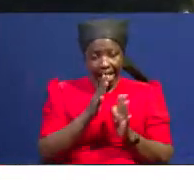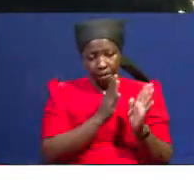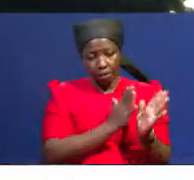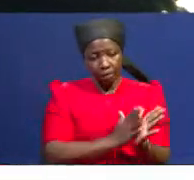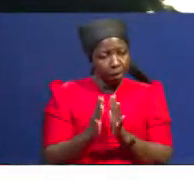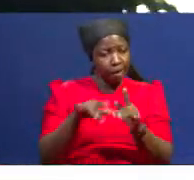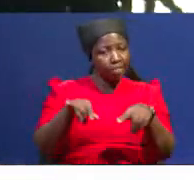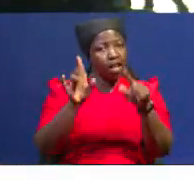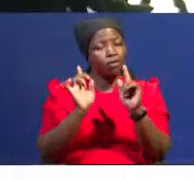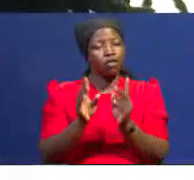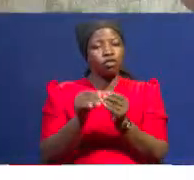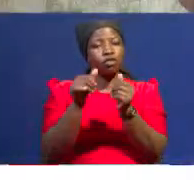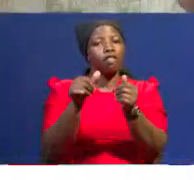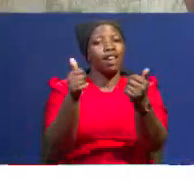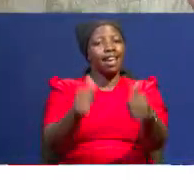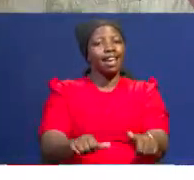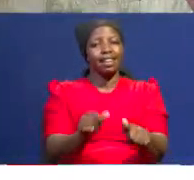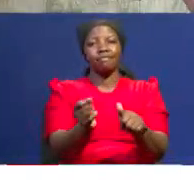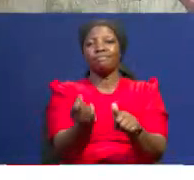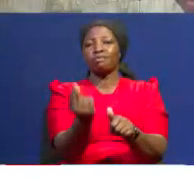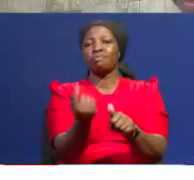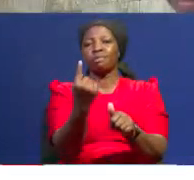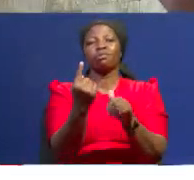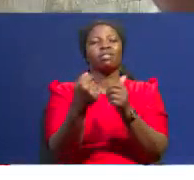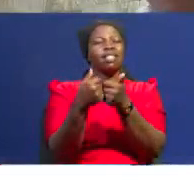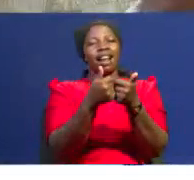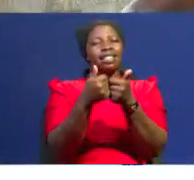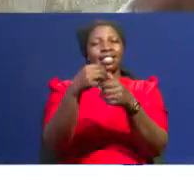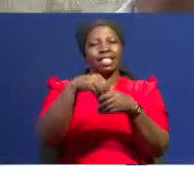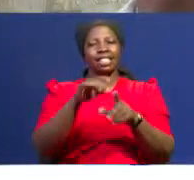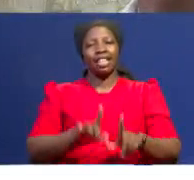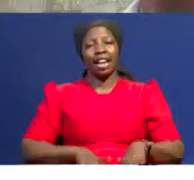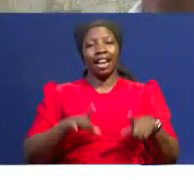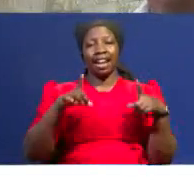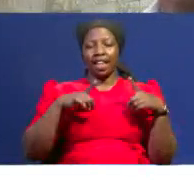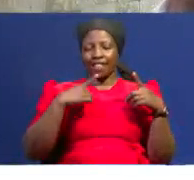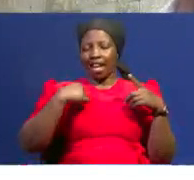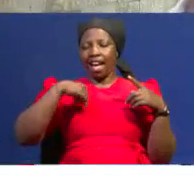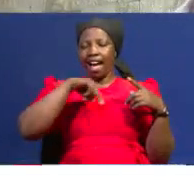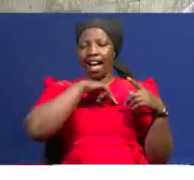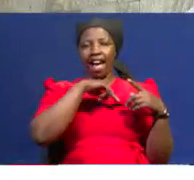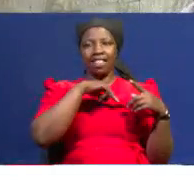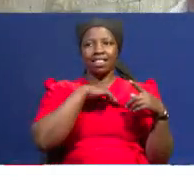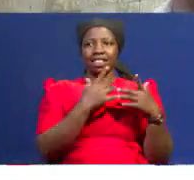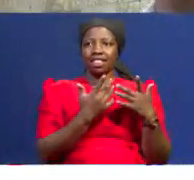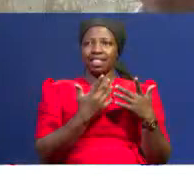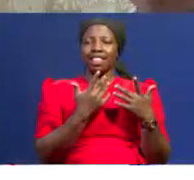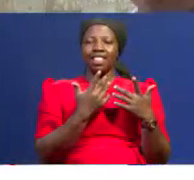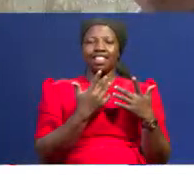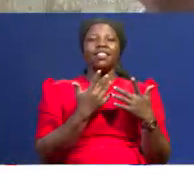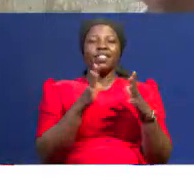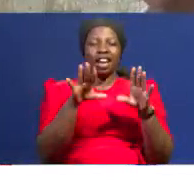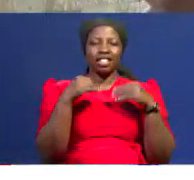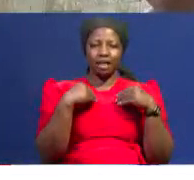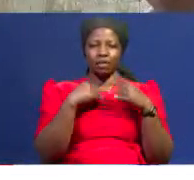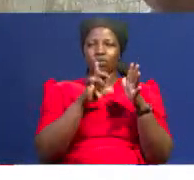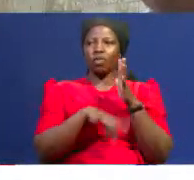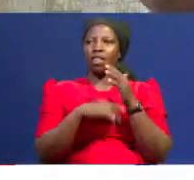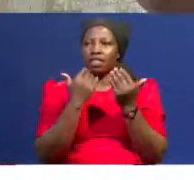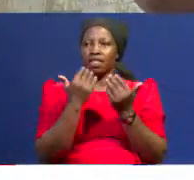emerging challenge in life. We are impressed with our students, what they are coming up